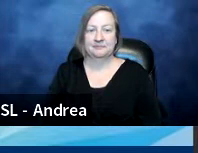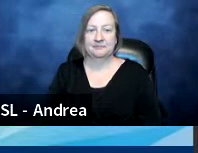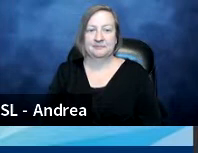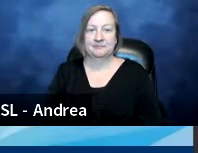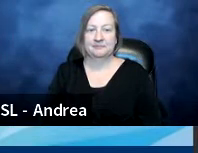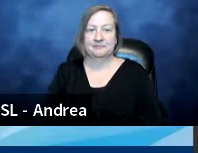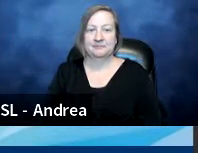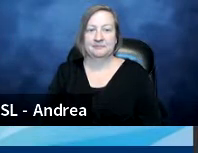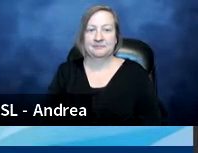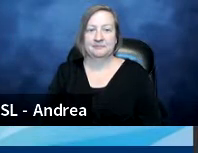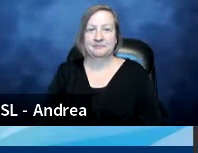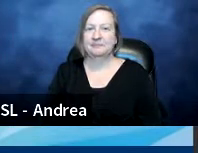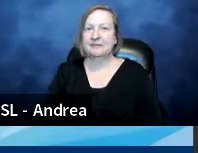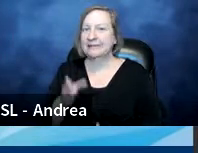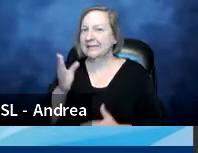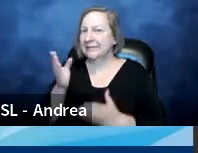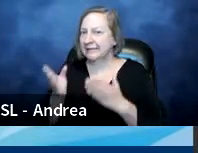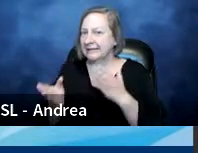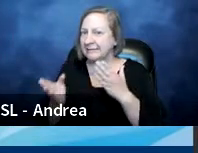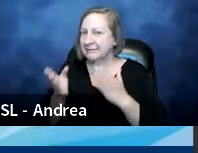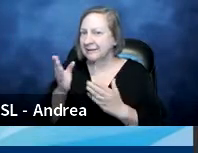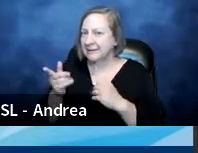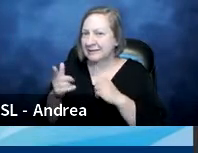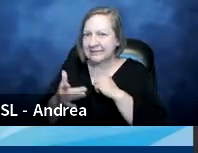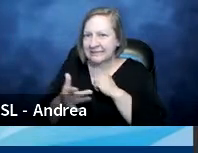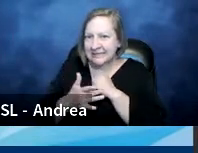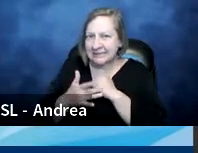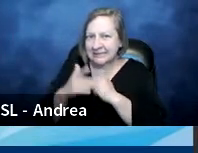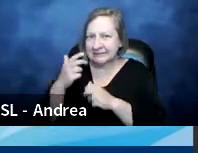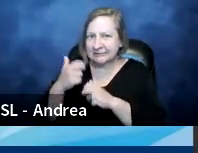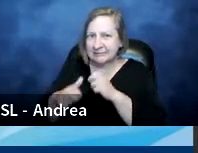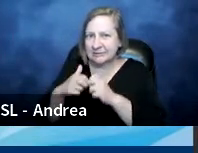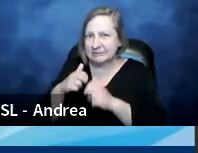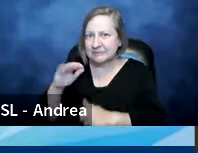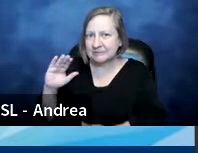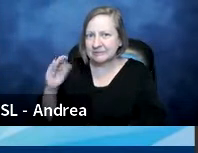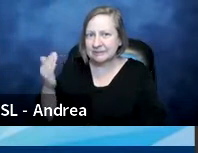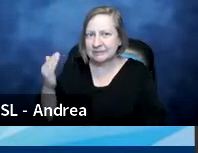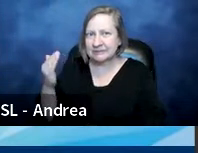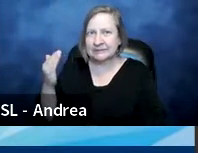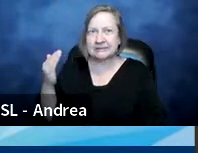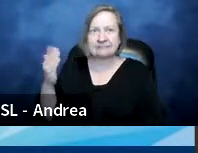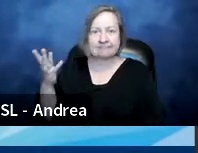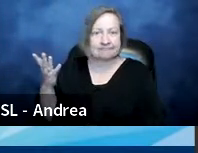He might be having Some technical challenges. Issues.